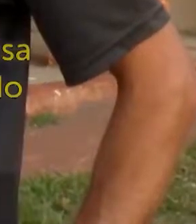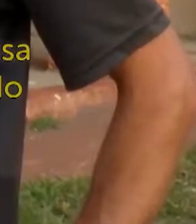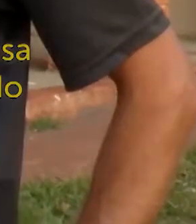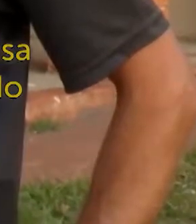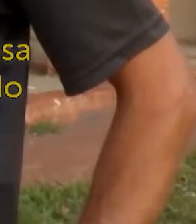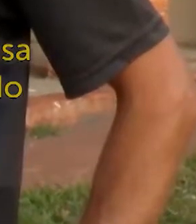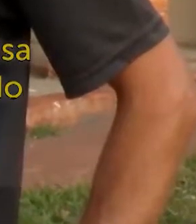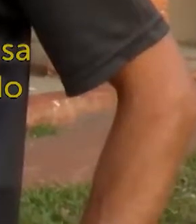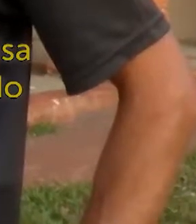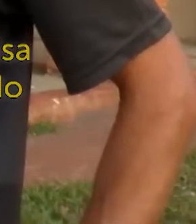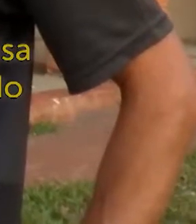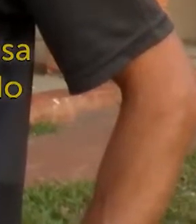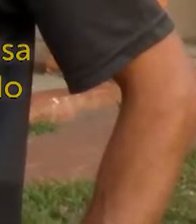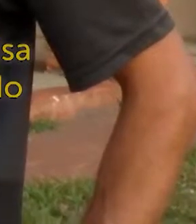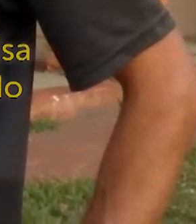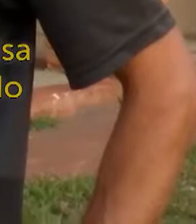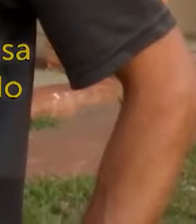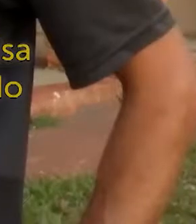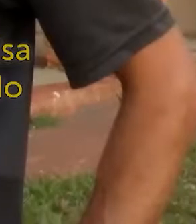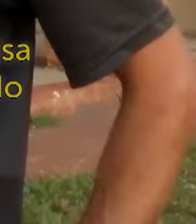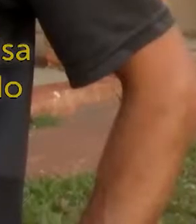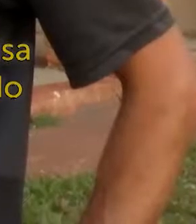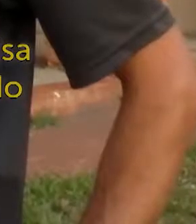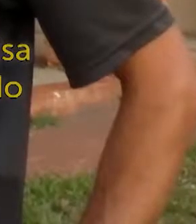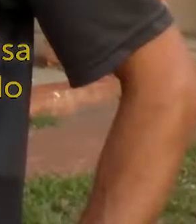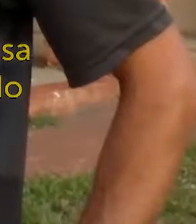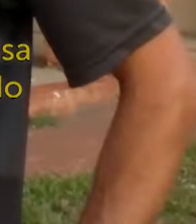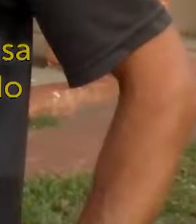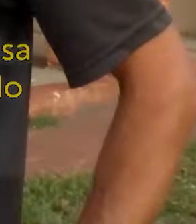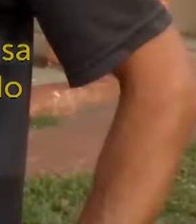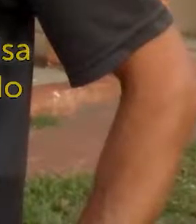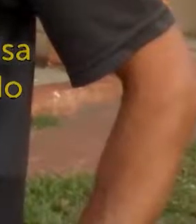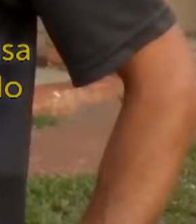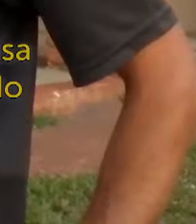you can really be introduced in the